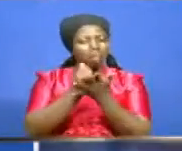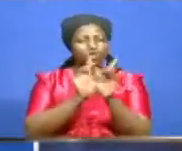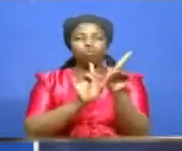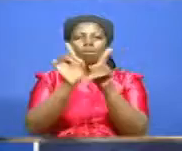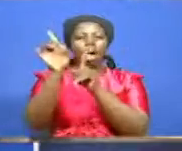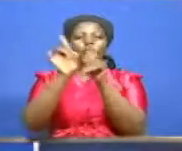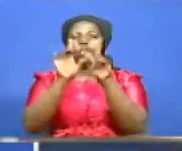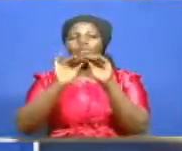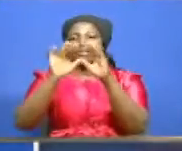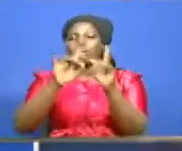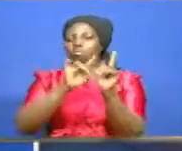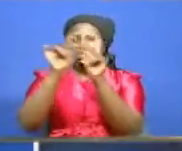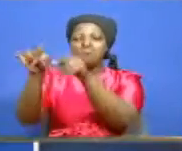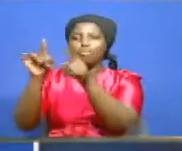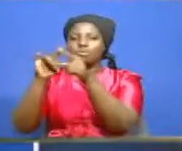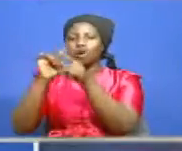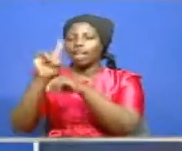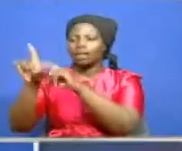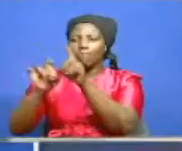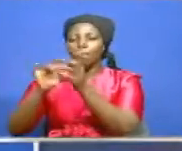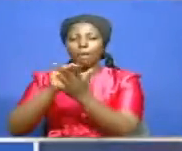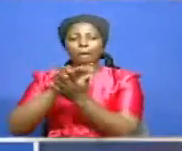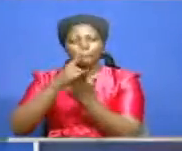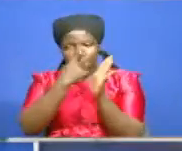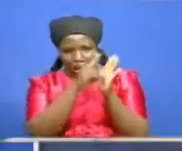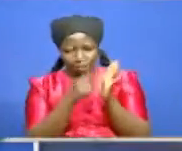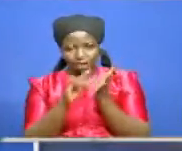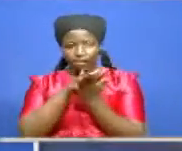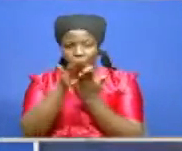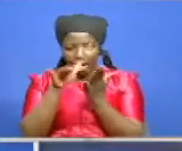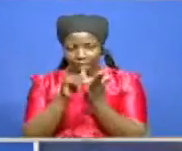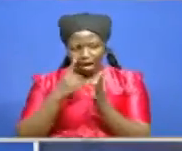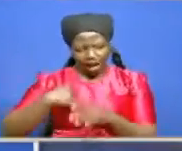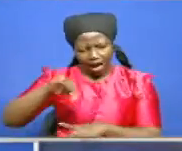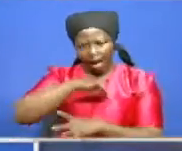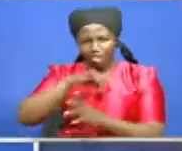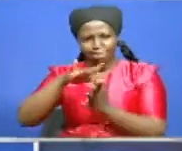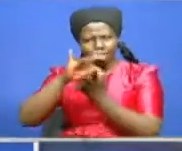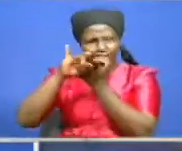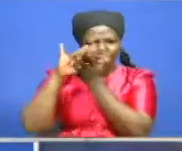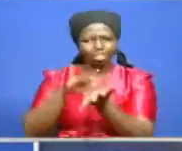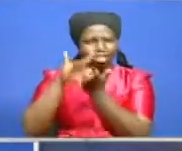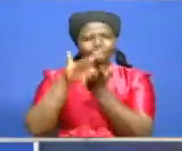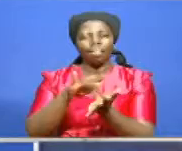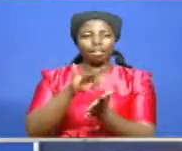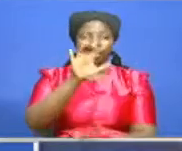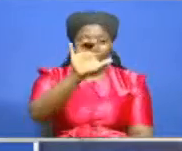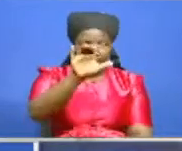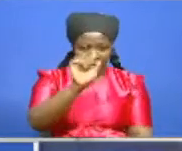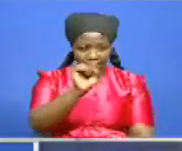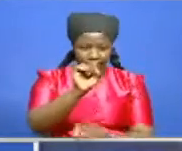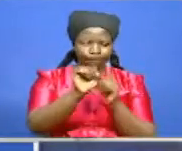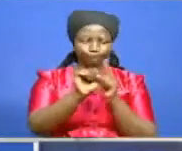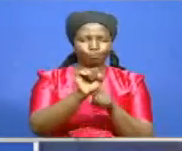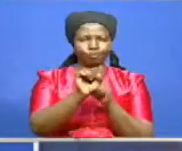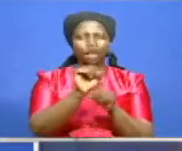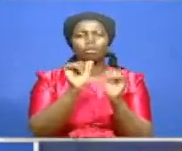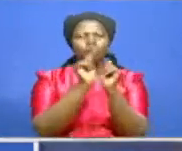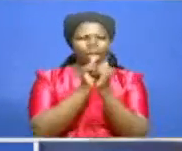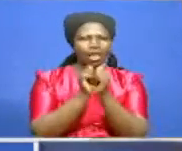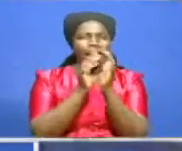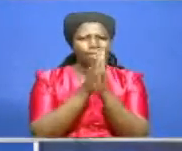of teachers to exam marking centers. Tunasisitiza ya kwamba, waziri, pamoja